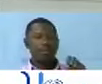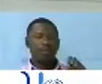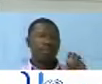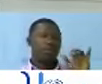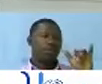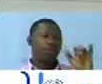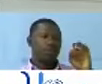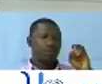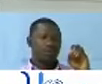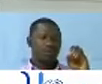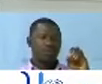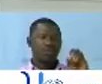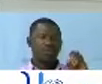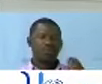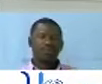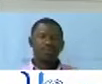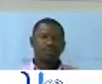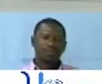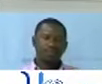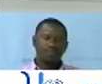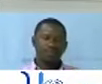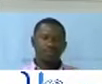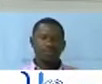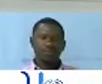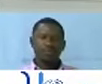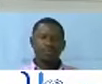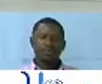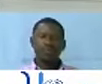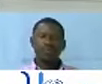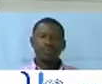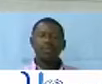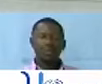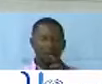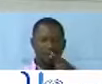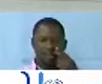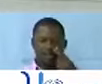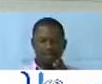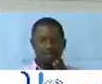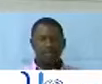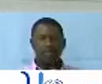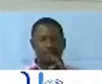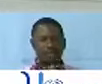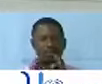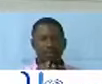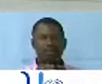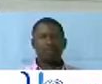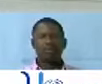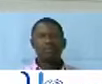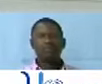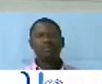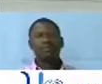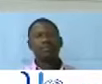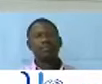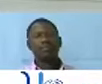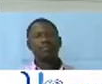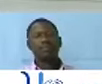aptly captured state of affairs. Mom, nak daliona nek. I didn't get that